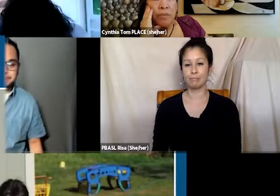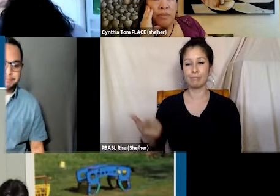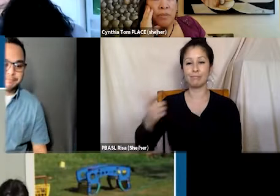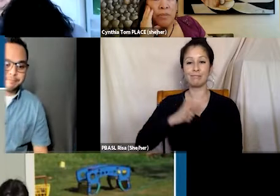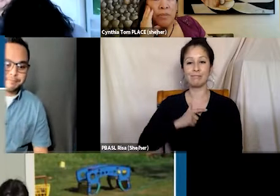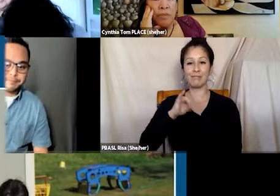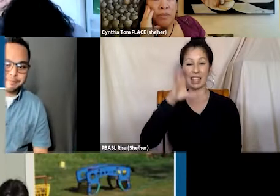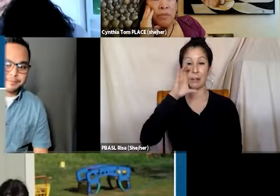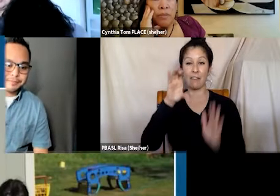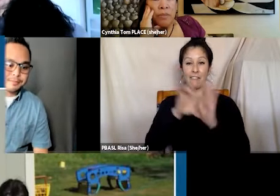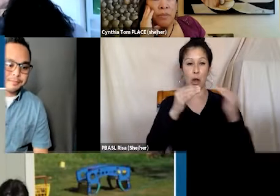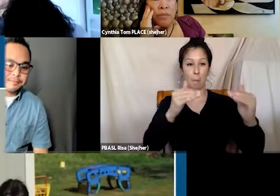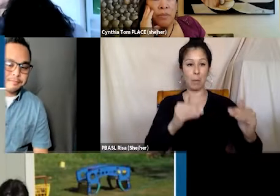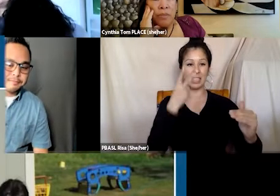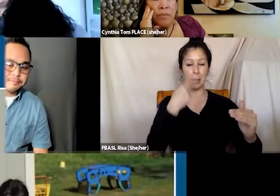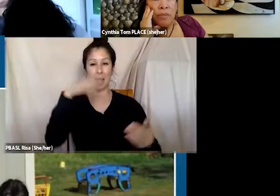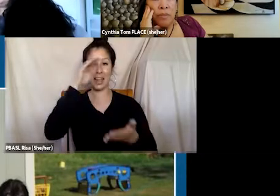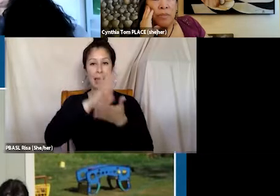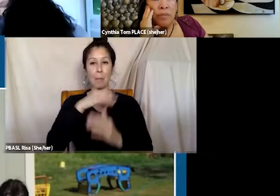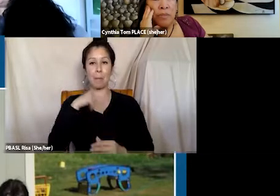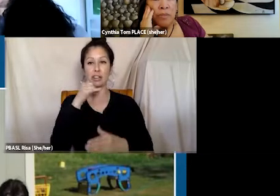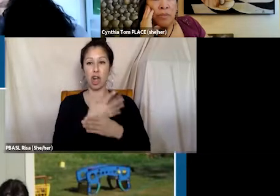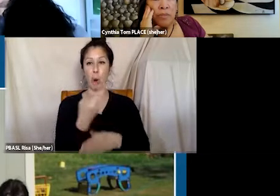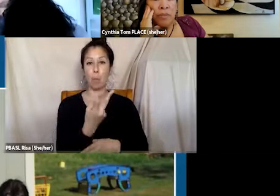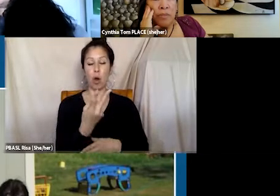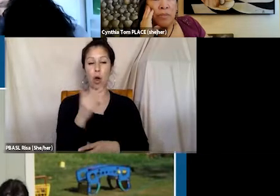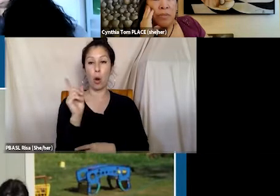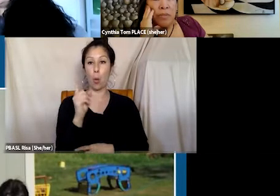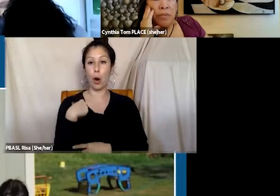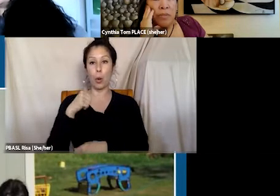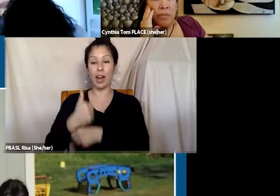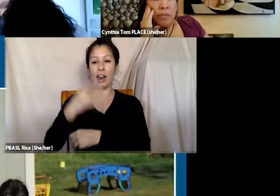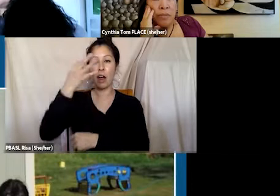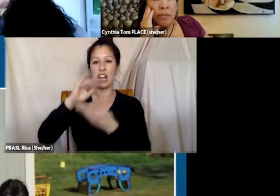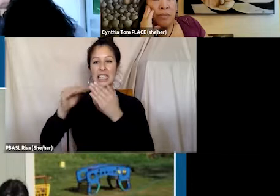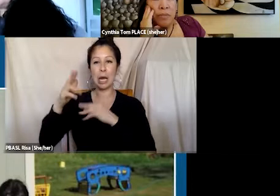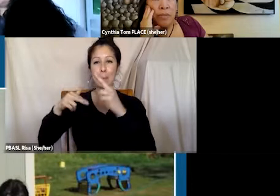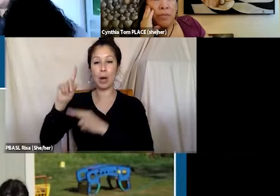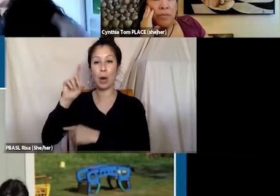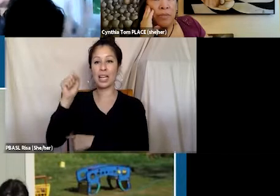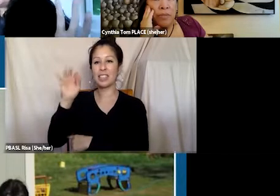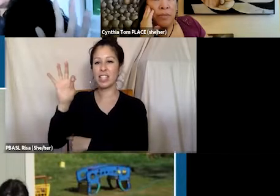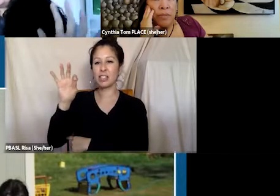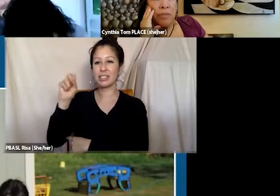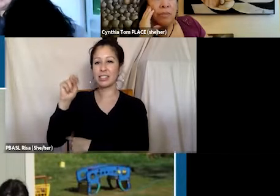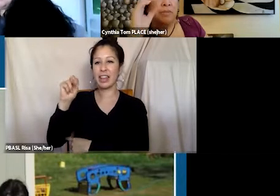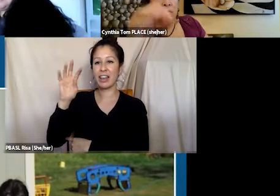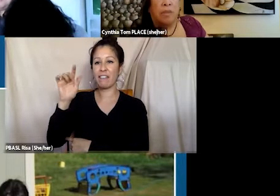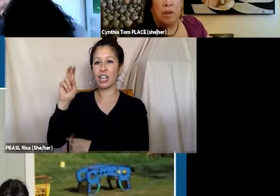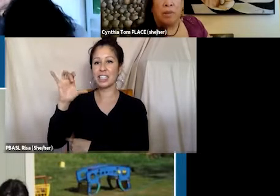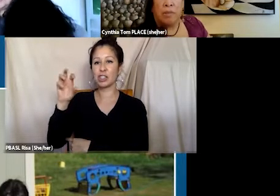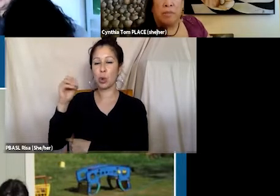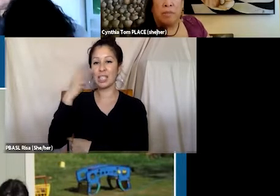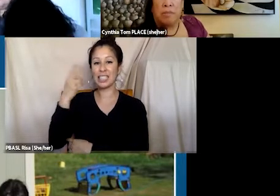of my husband and my daughter. We're in front of a city building in San Francisco with some portraits projected behind